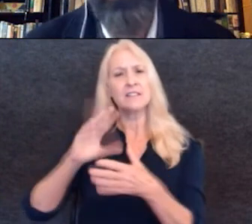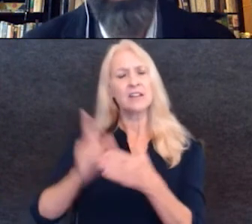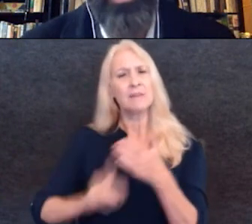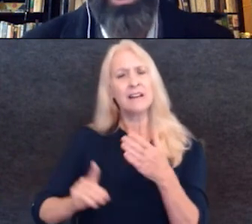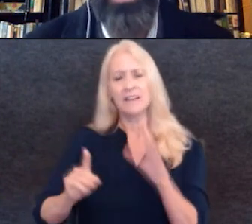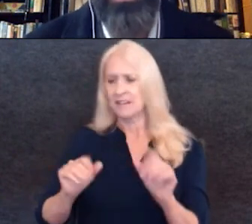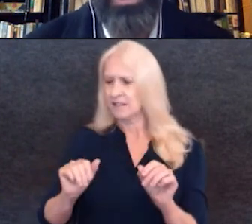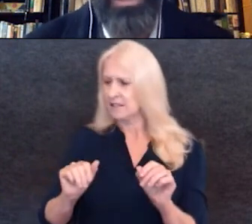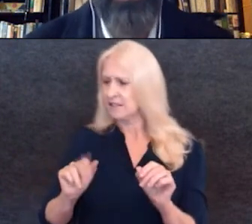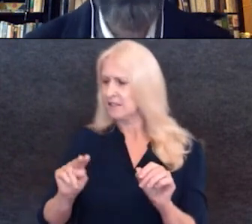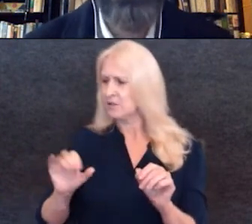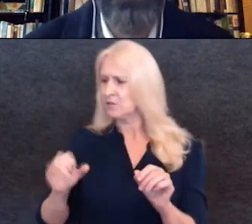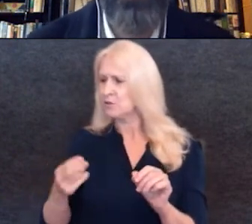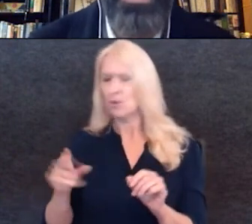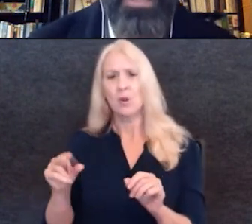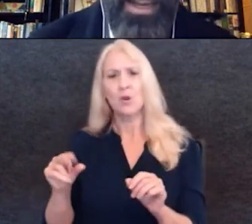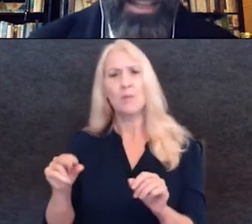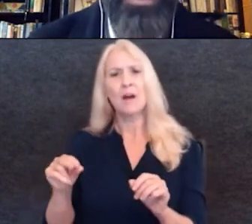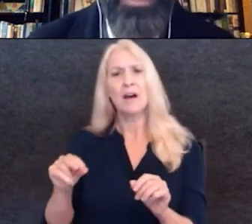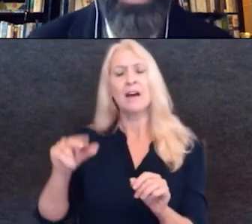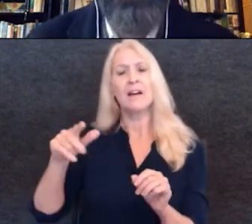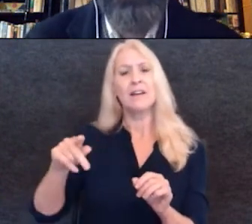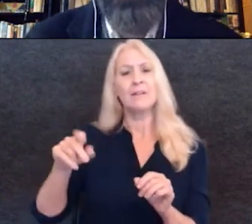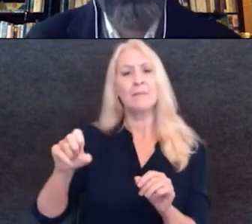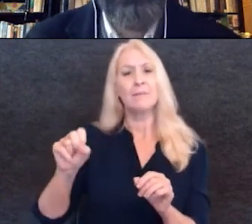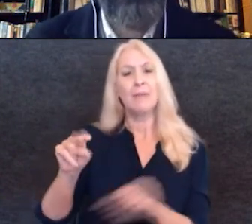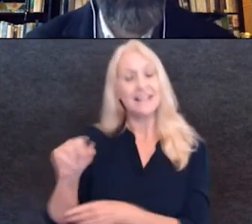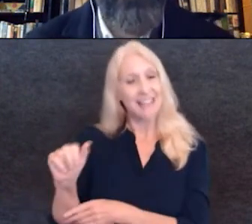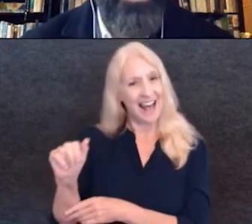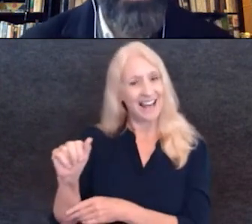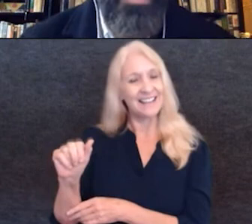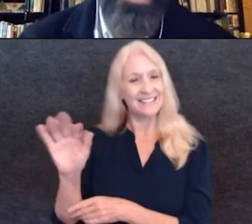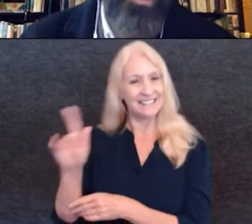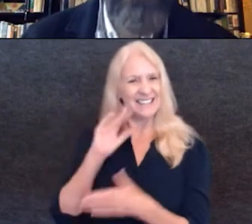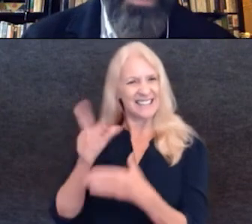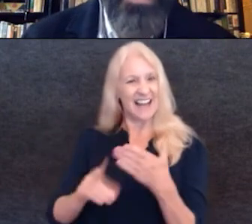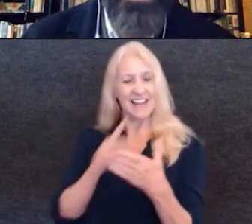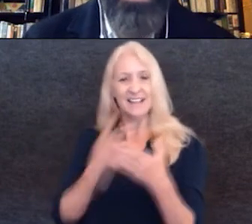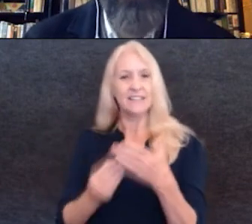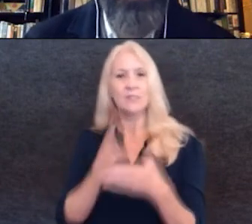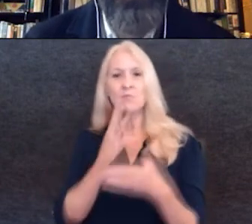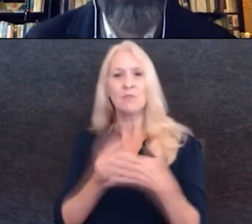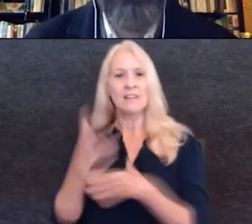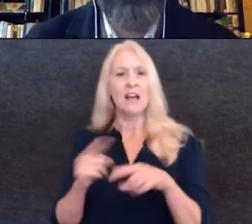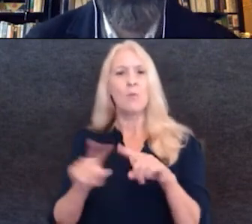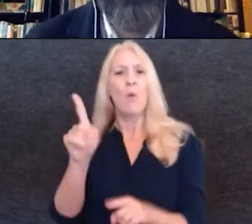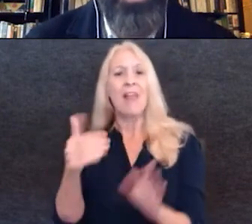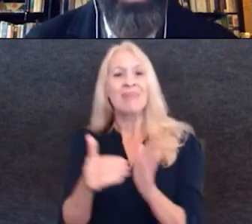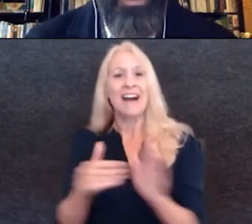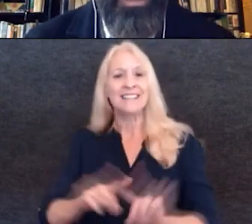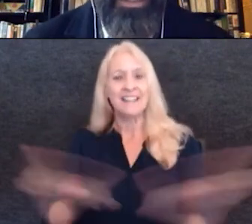Anoush. Isn't it Anoush? No, it's not Anoush. It's Pensa. It's Pensa. Uh-huh. Yeah, and it's got 1,000 faces. And when they